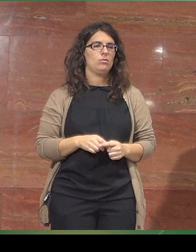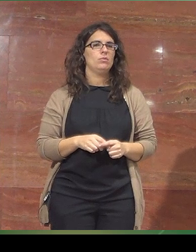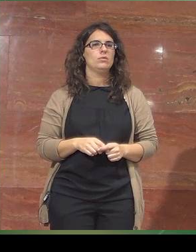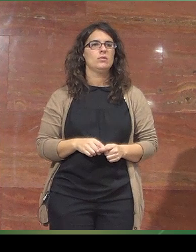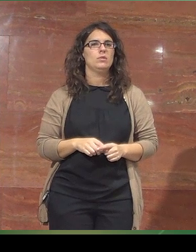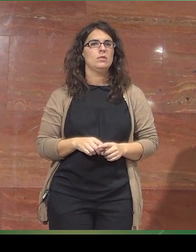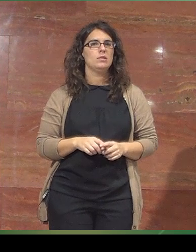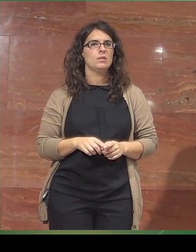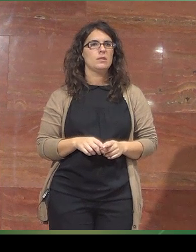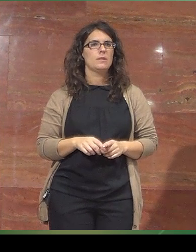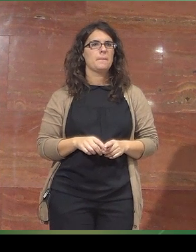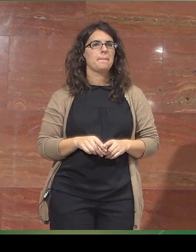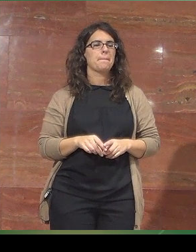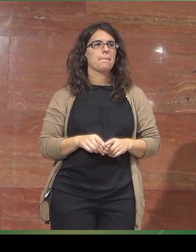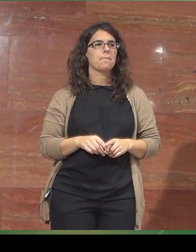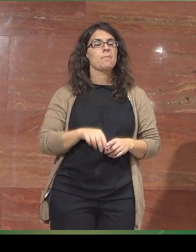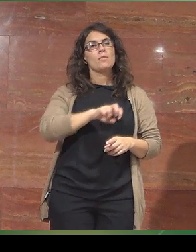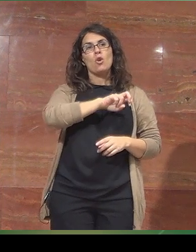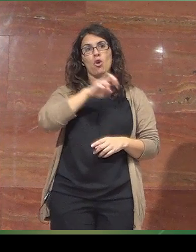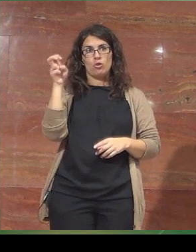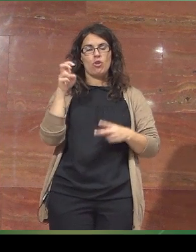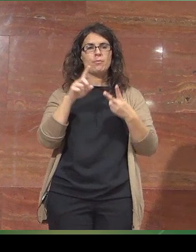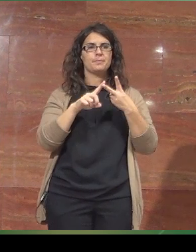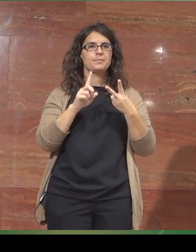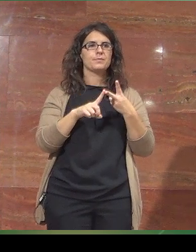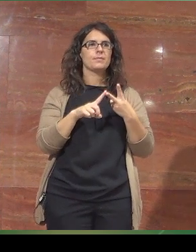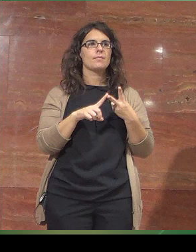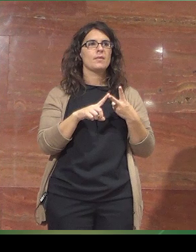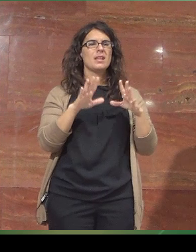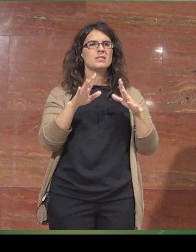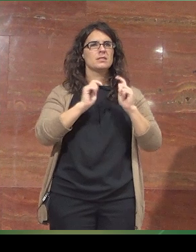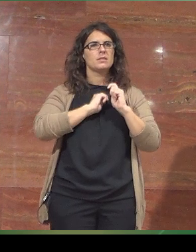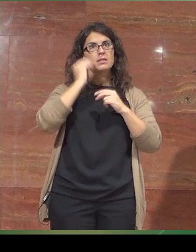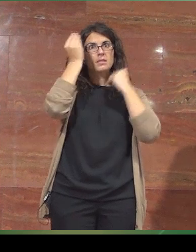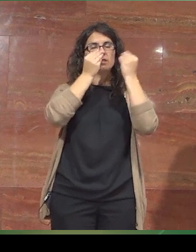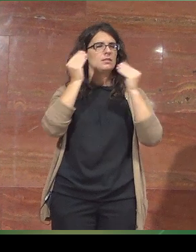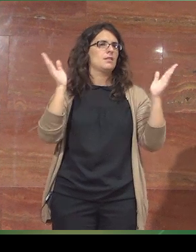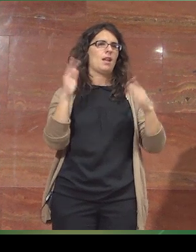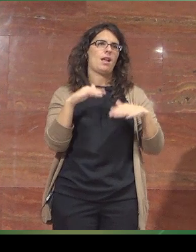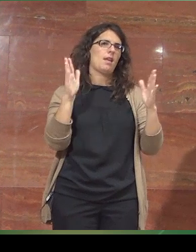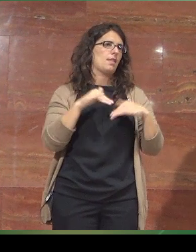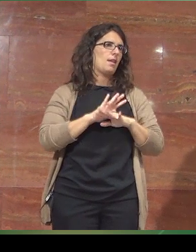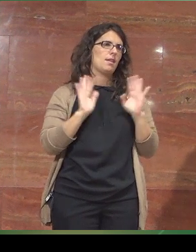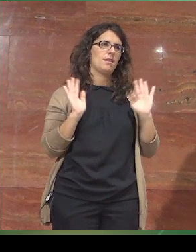Another principle was don't make me think. And one of the key factors that